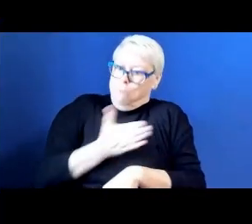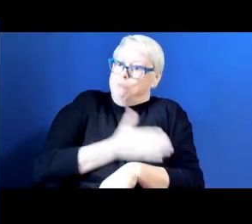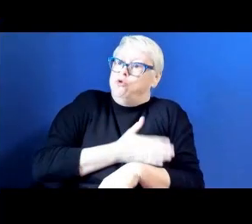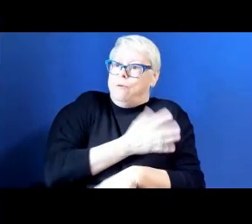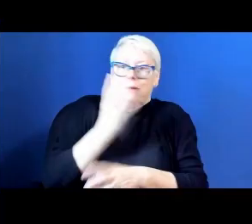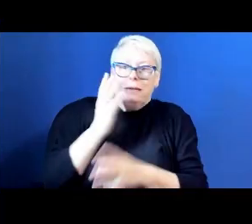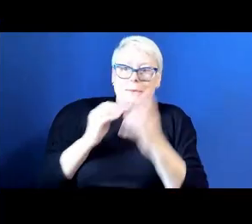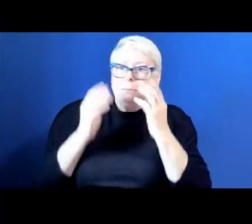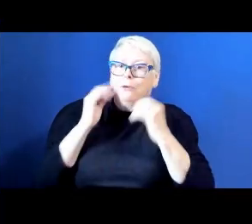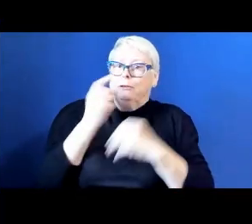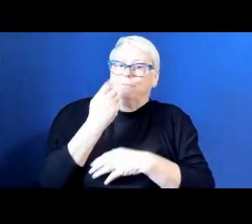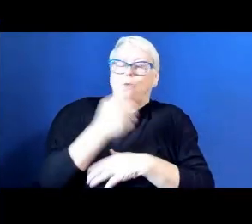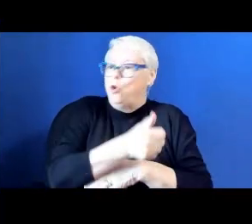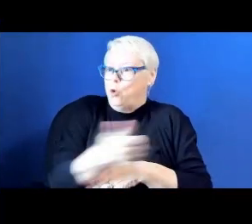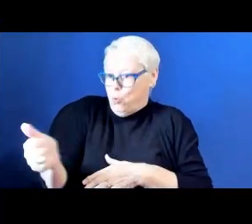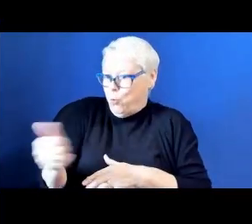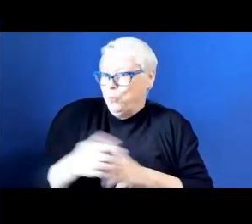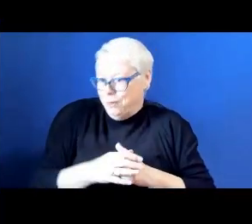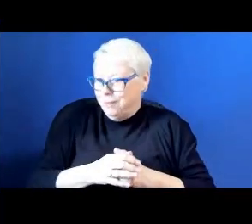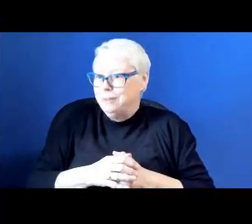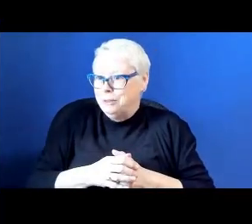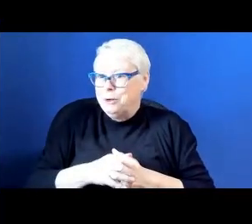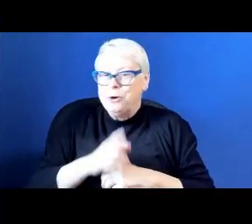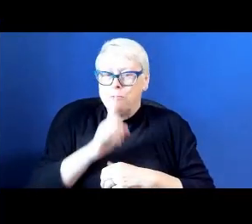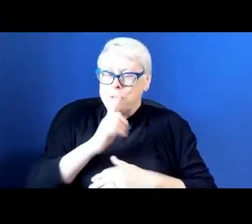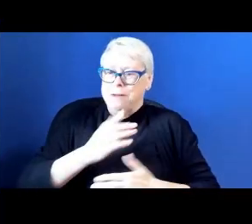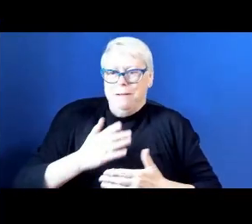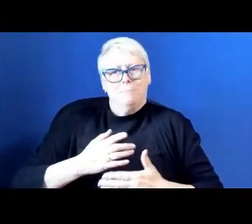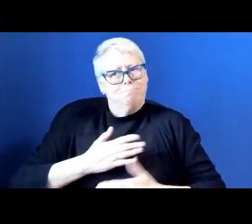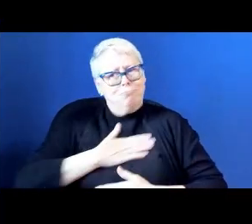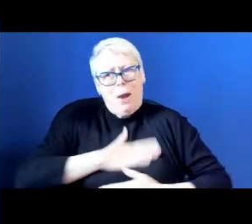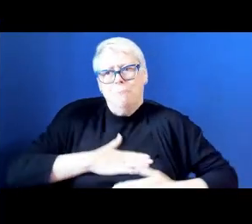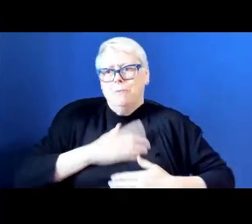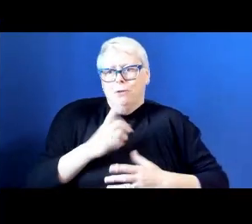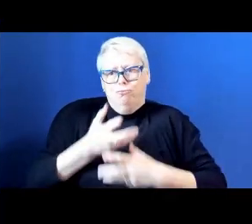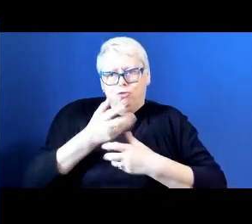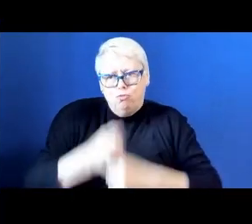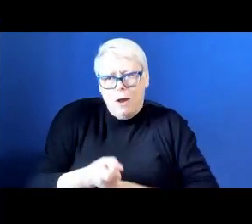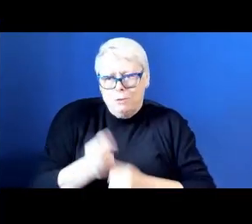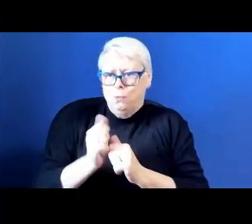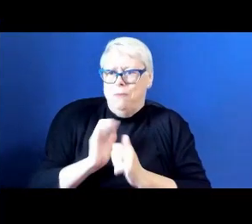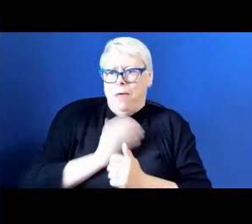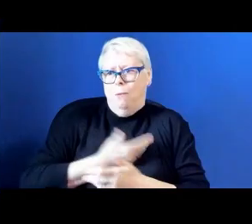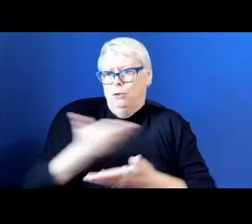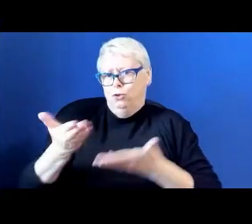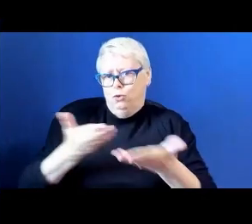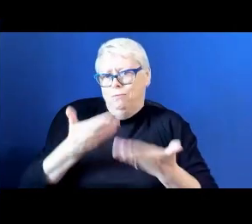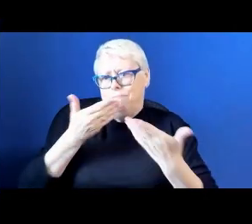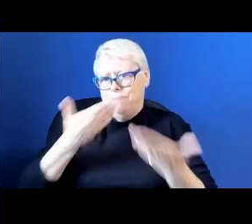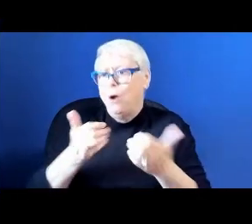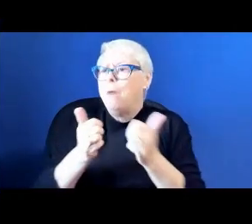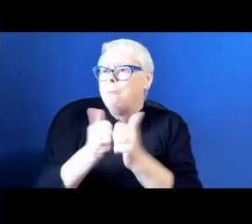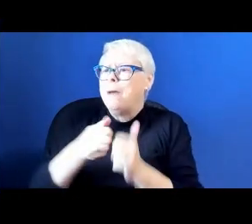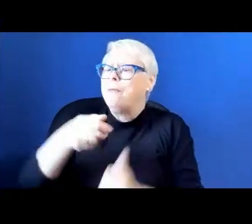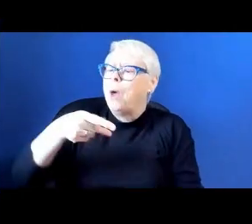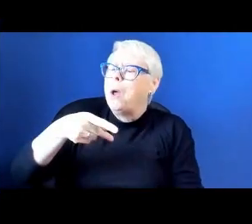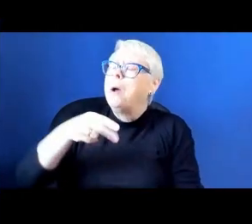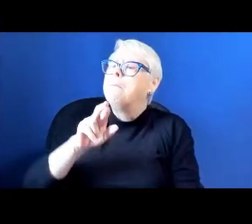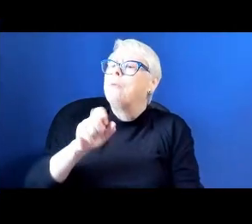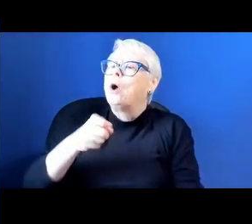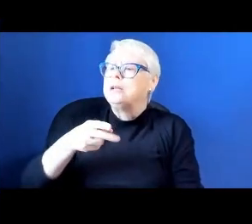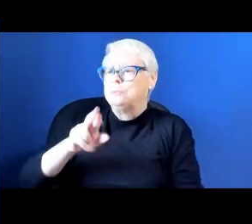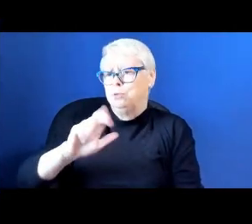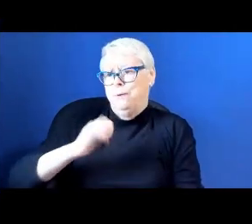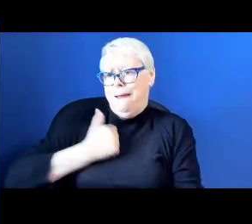you, because we're really, really grateful for your trust in our services and in Prosper Canada offerings that